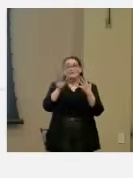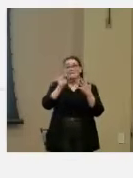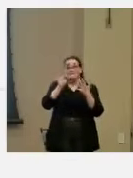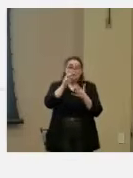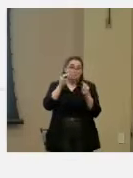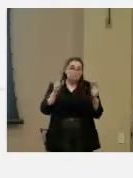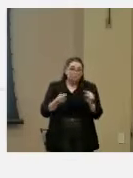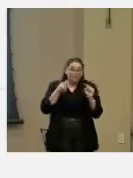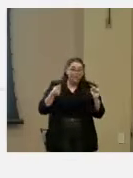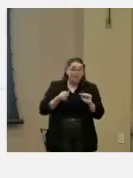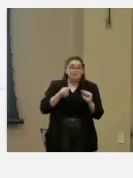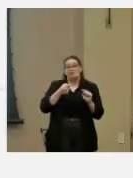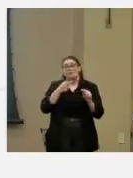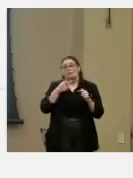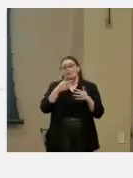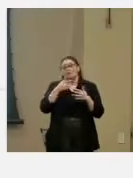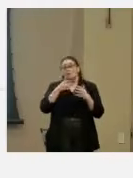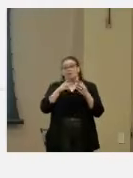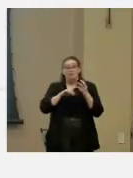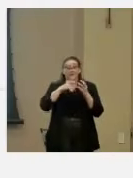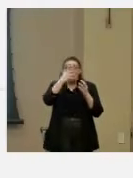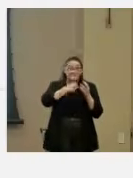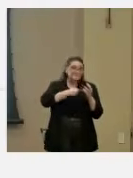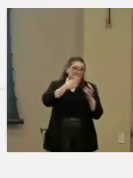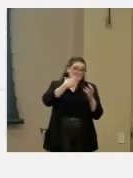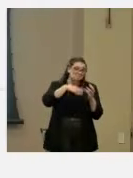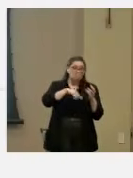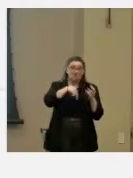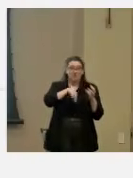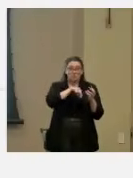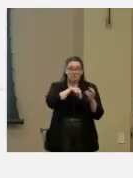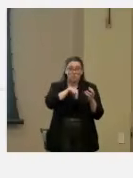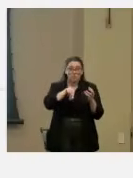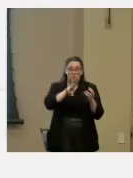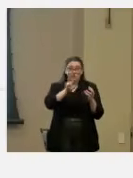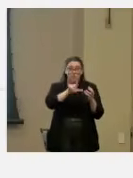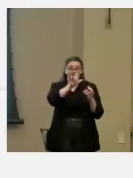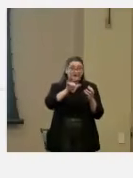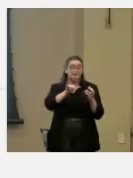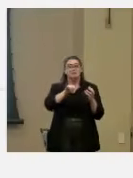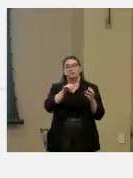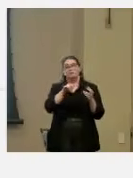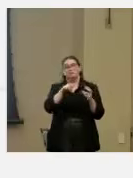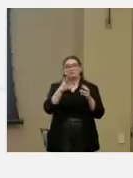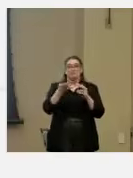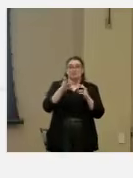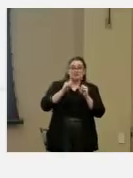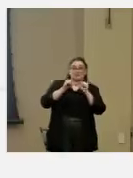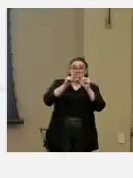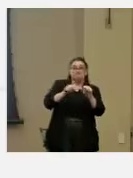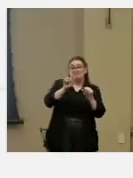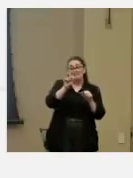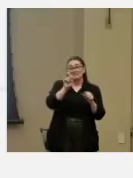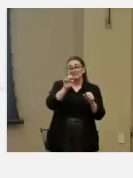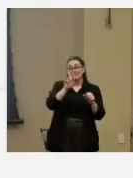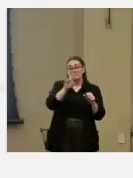was talked about earlier, poor sleep quality, a prolonged use of steroids. All of these are really major